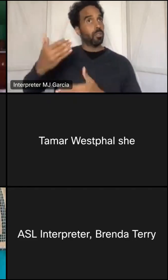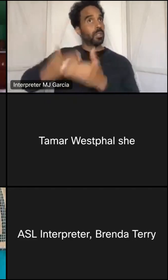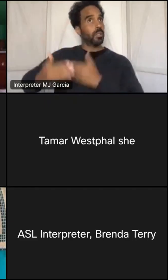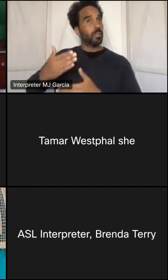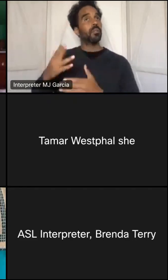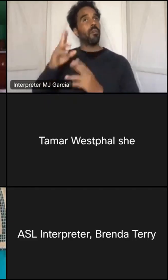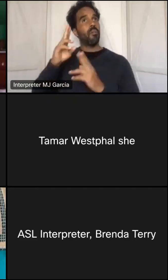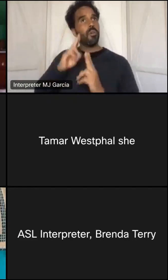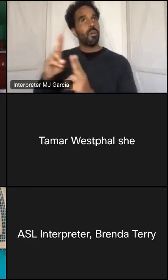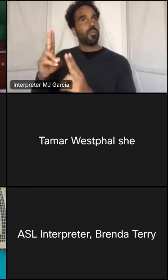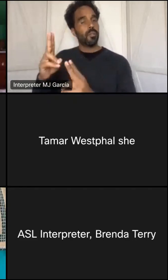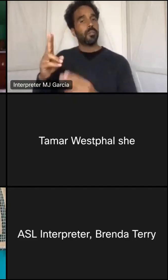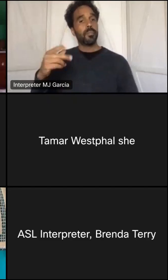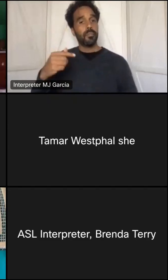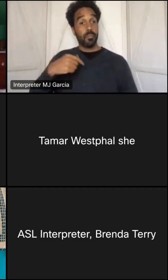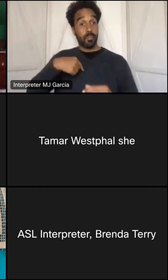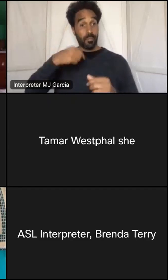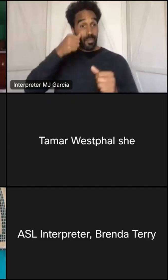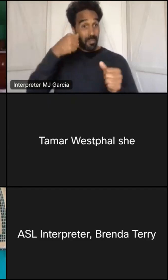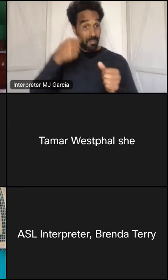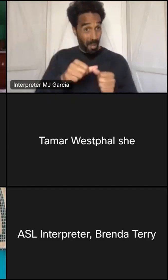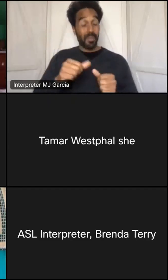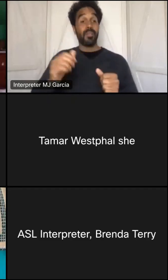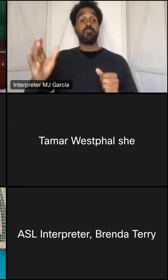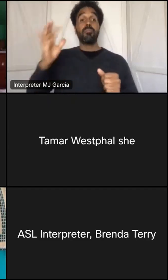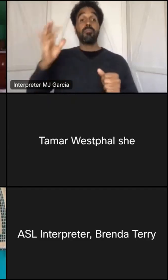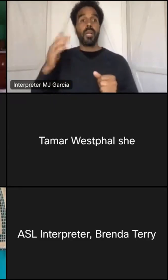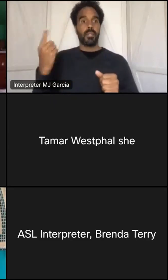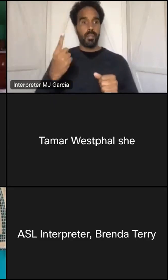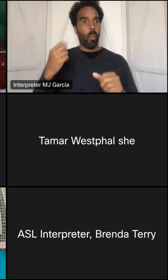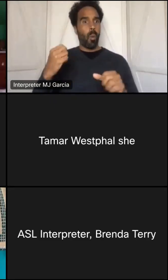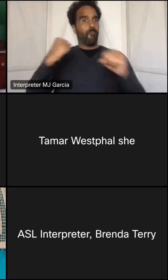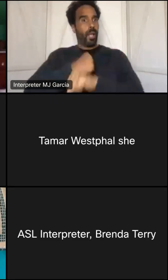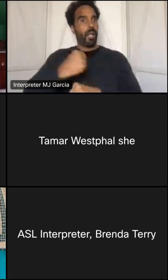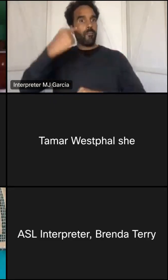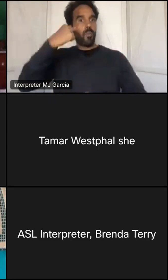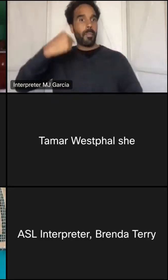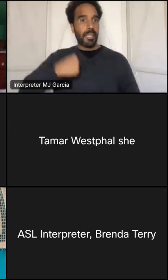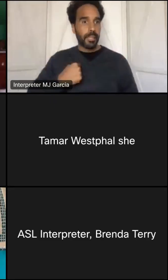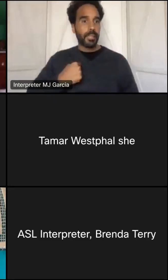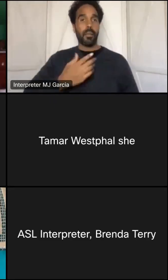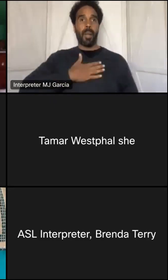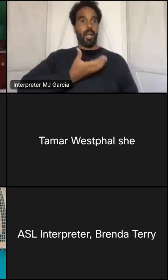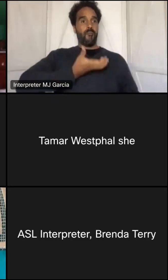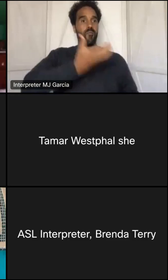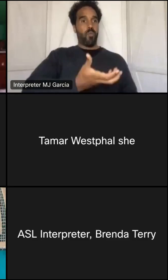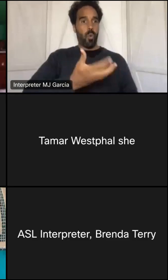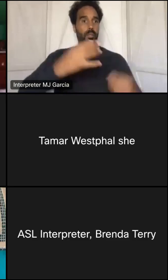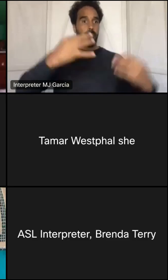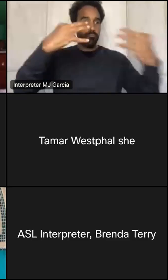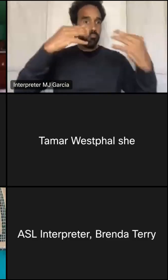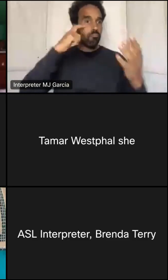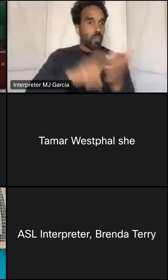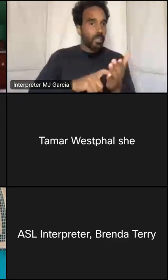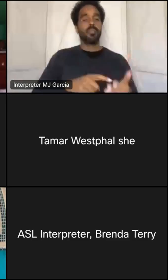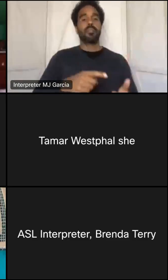that there was someone out there fighting for our voices to be heard and for us to keep that fight up,